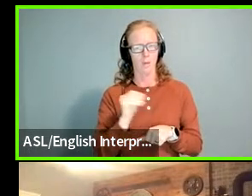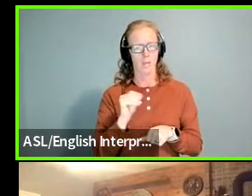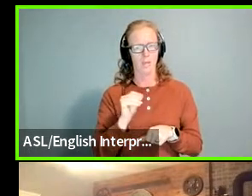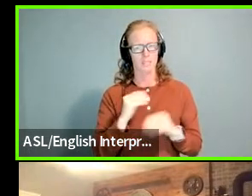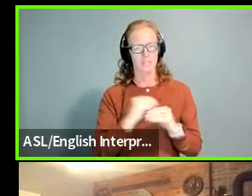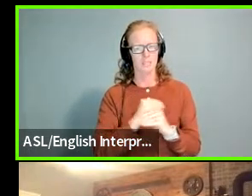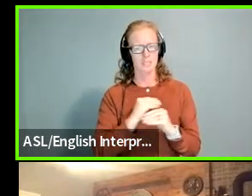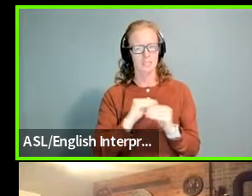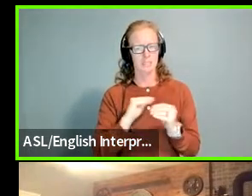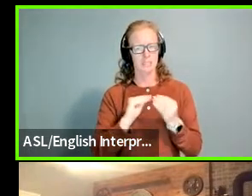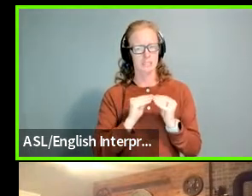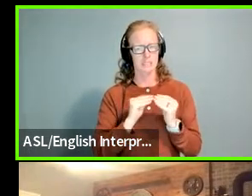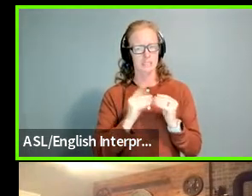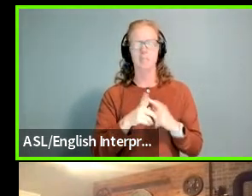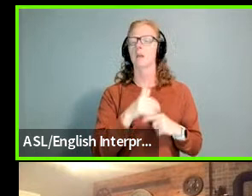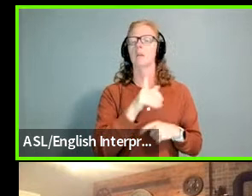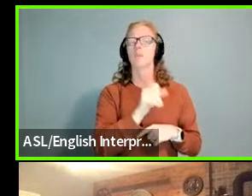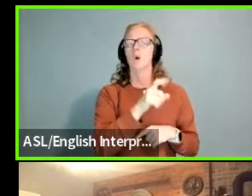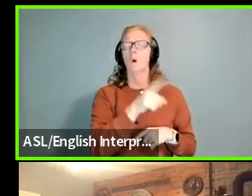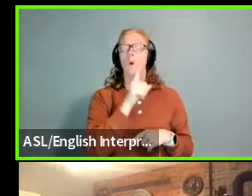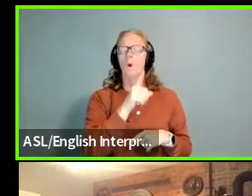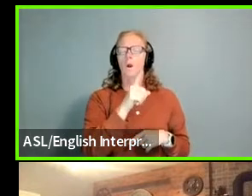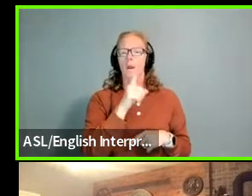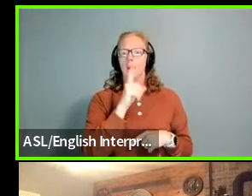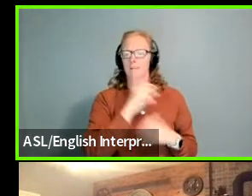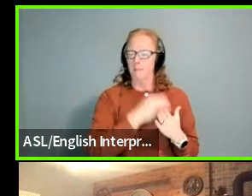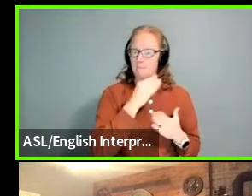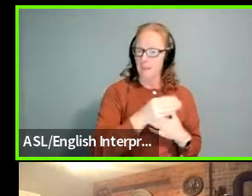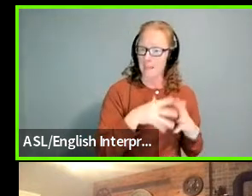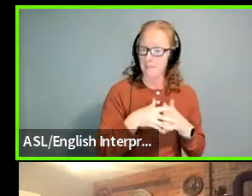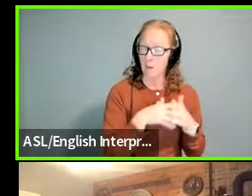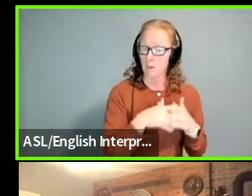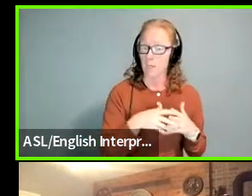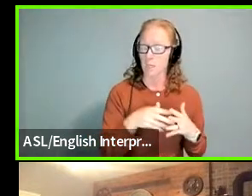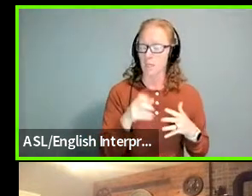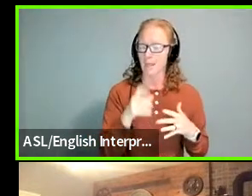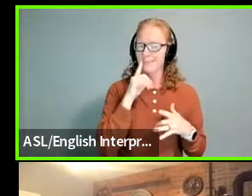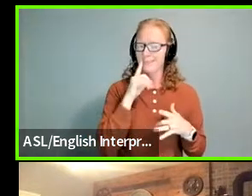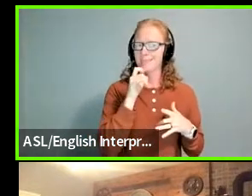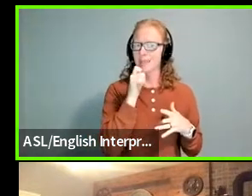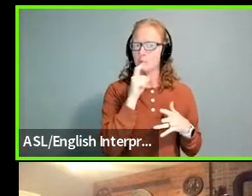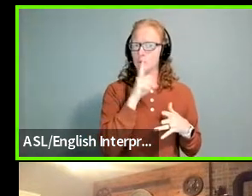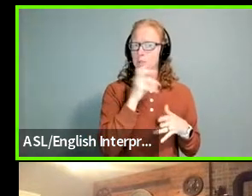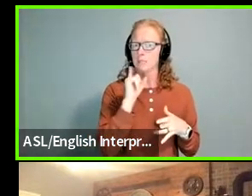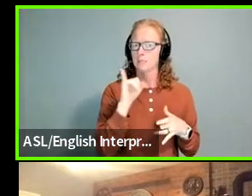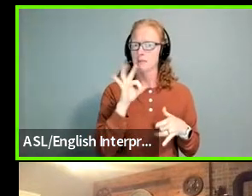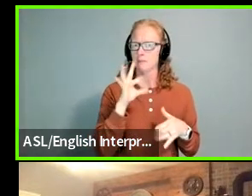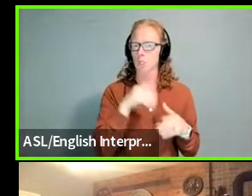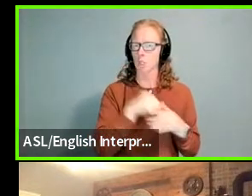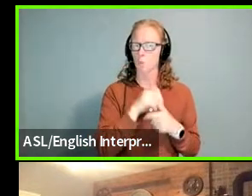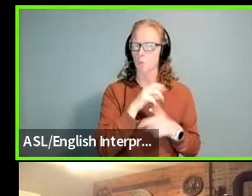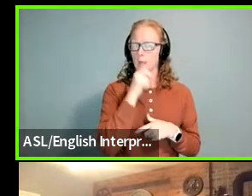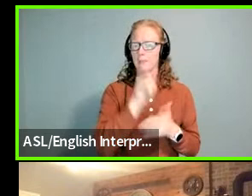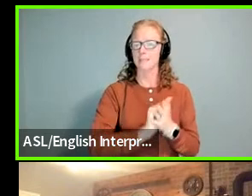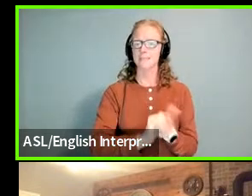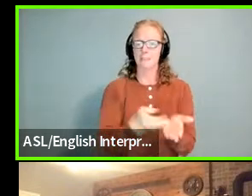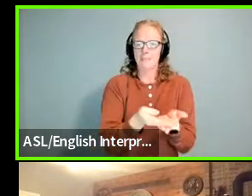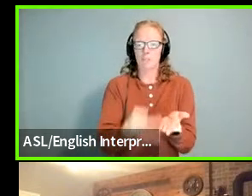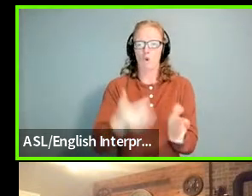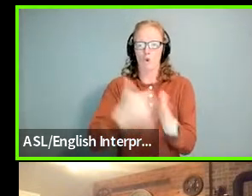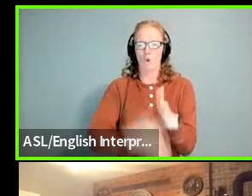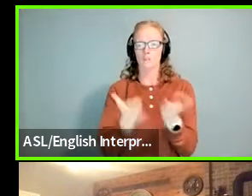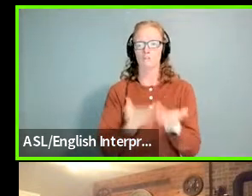American, the federal requirements. I don't know that might be in here. I think this really gets down to the material cost and the